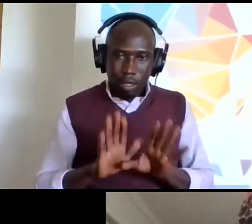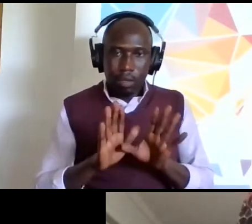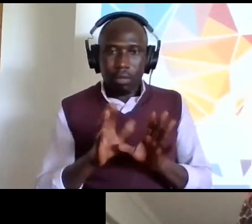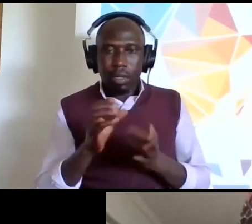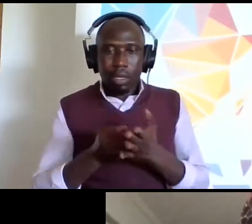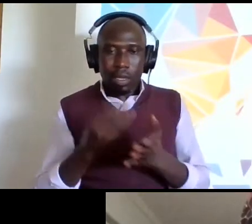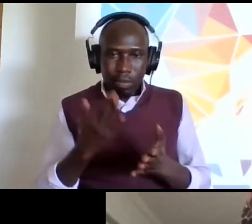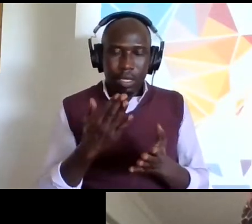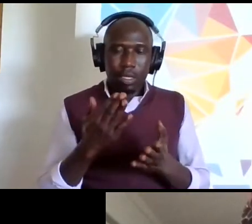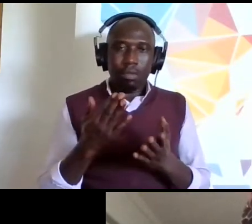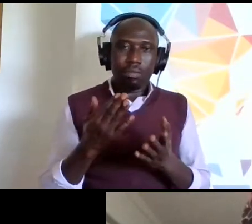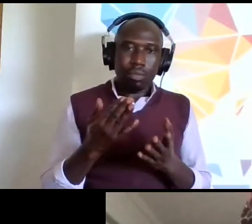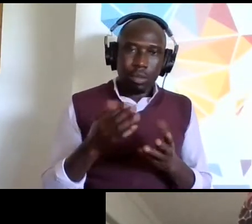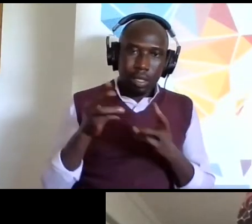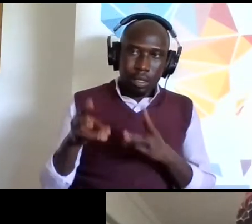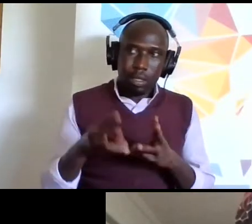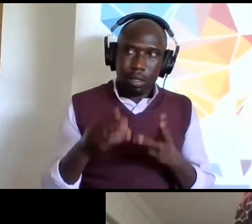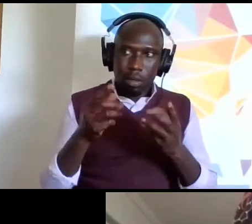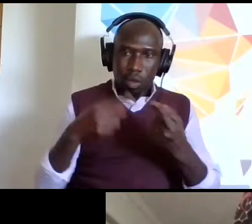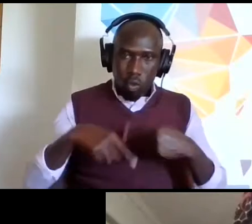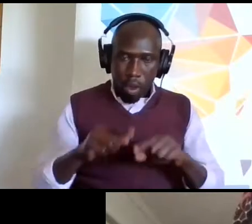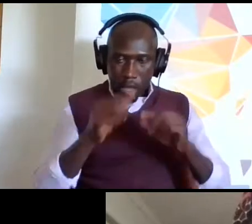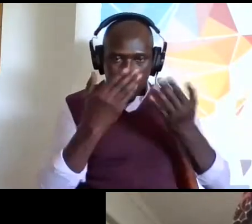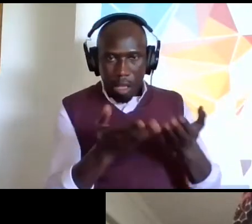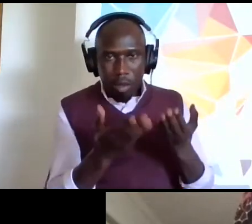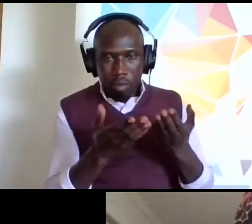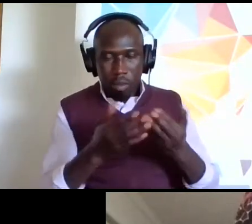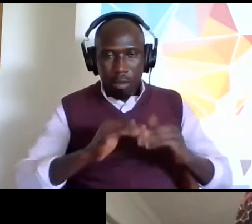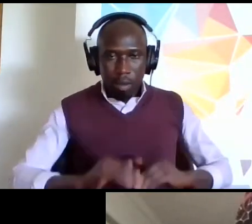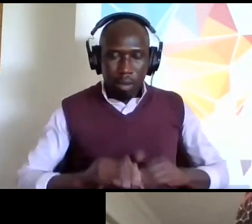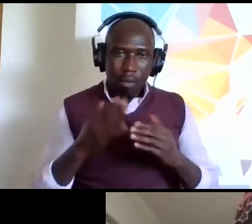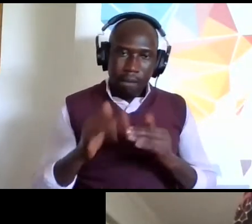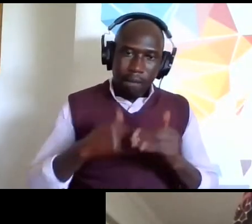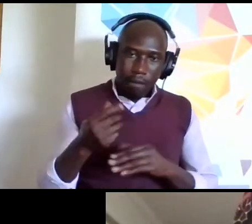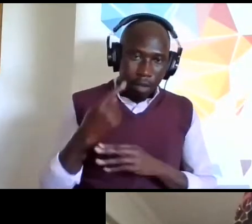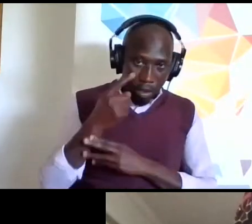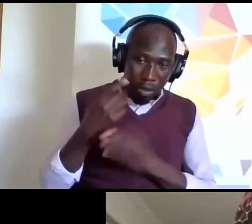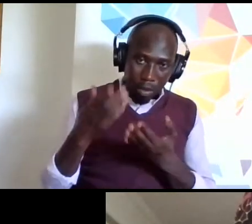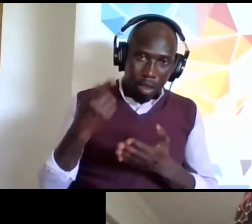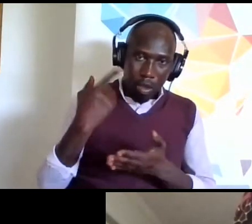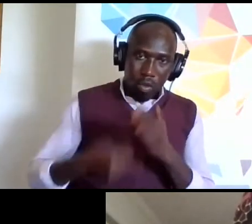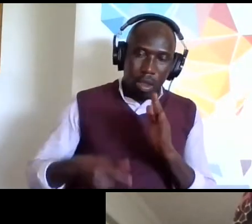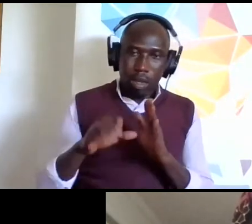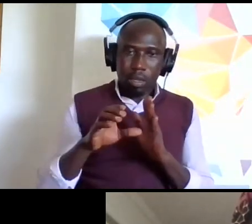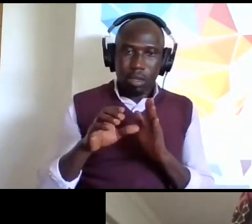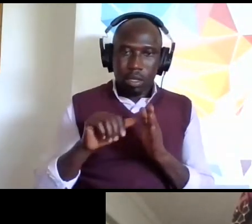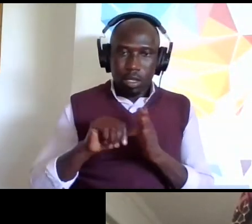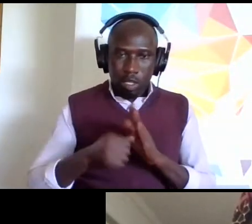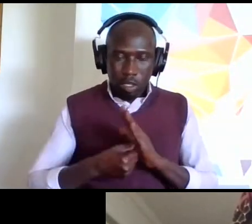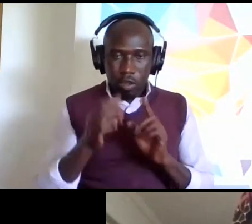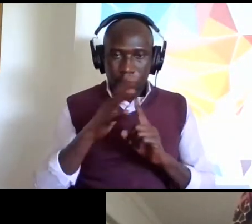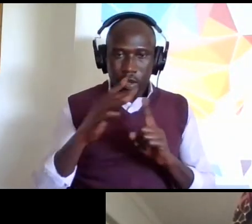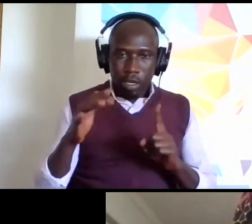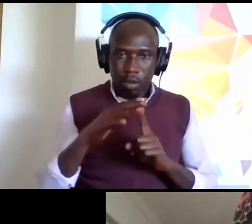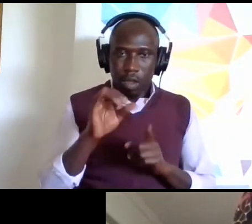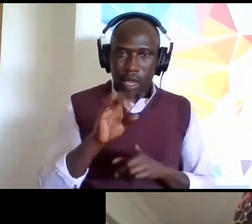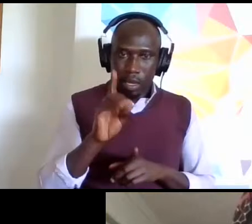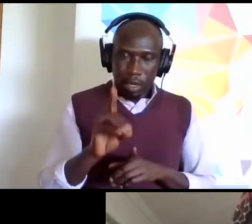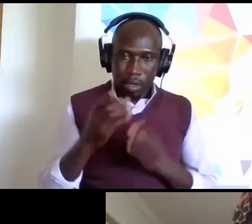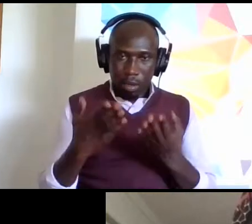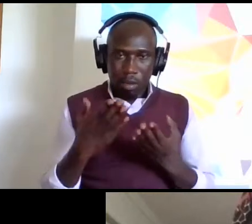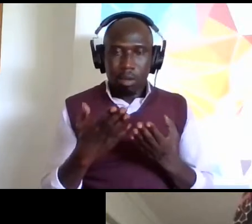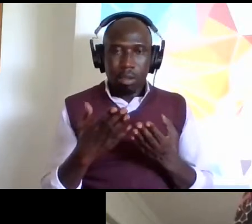expensive legacy systems that we have. After looking at what the concept of digital ID is and its forms, what